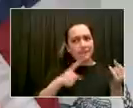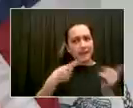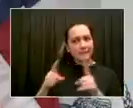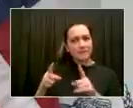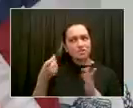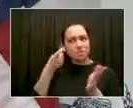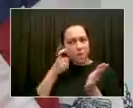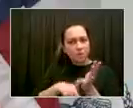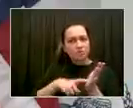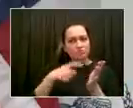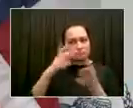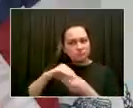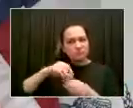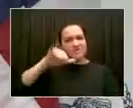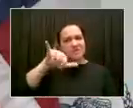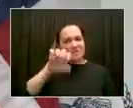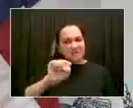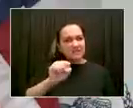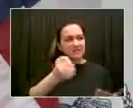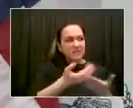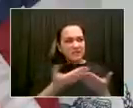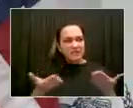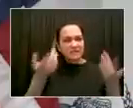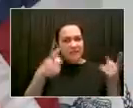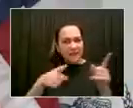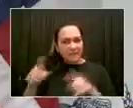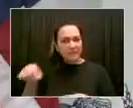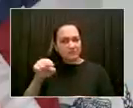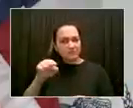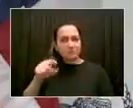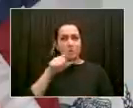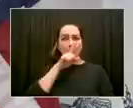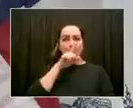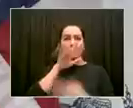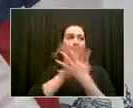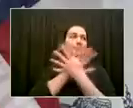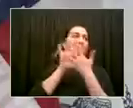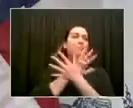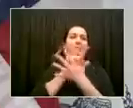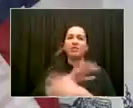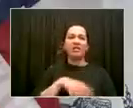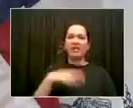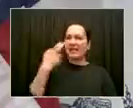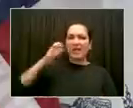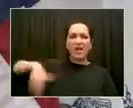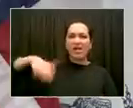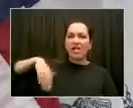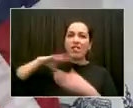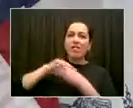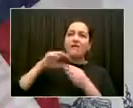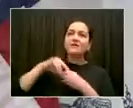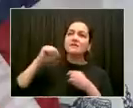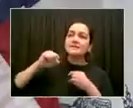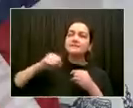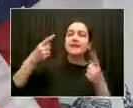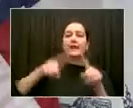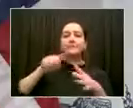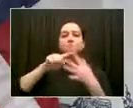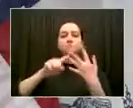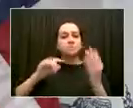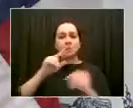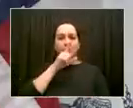And I don't think this is over. I think we're going to get more and more information. So the bottom line